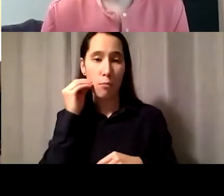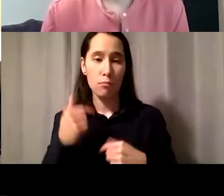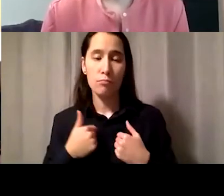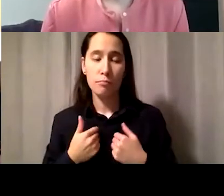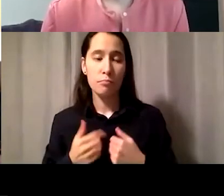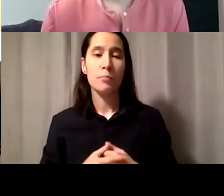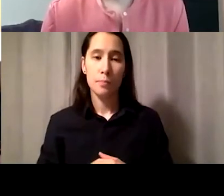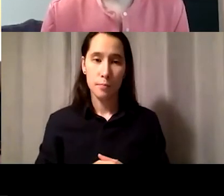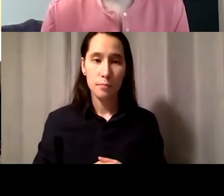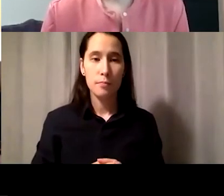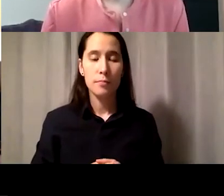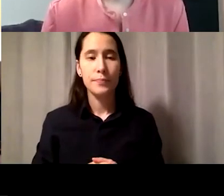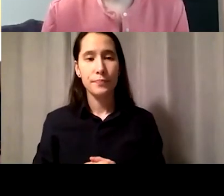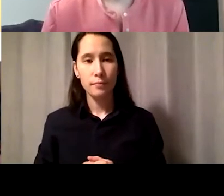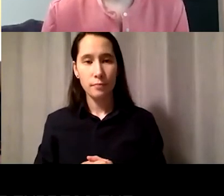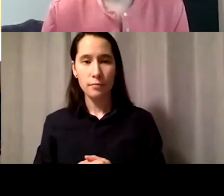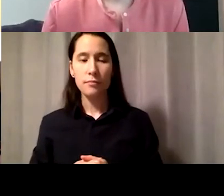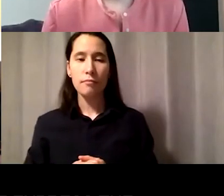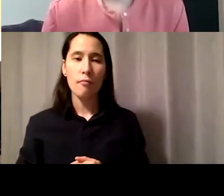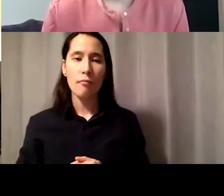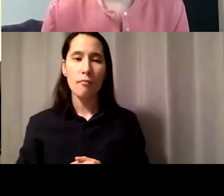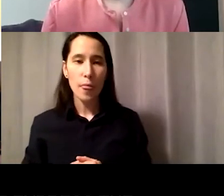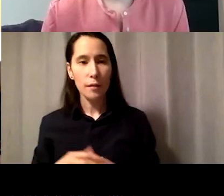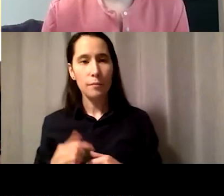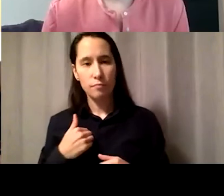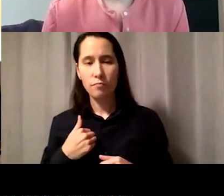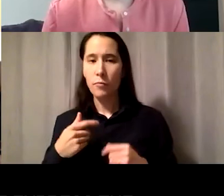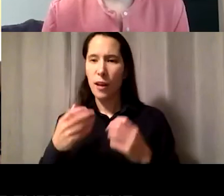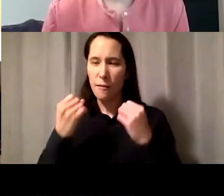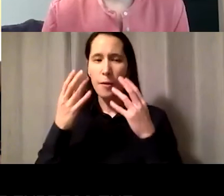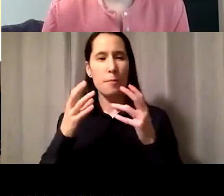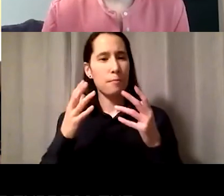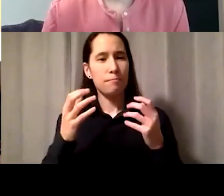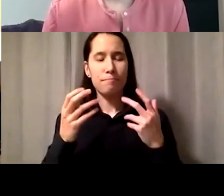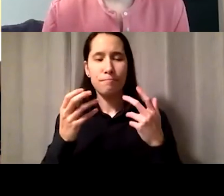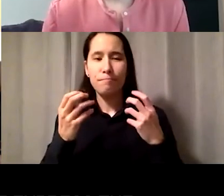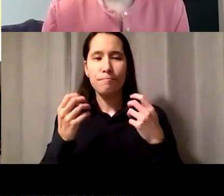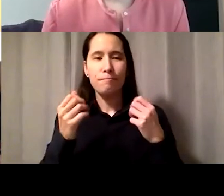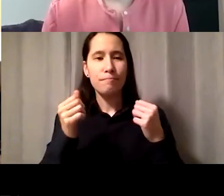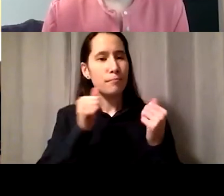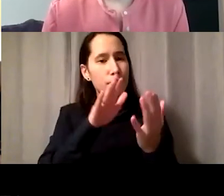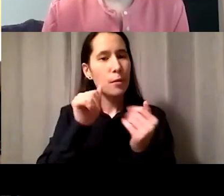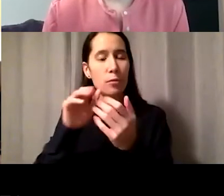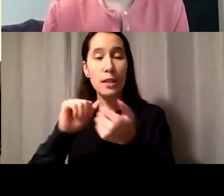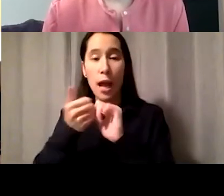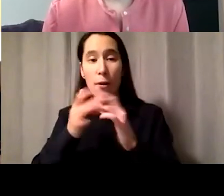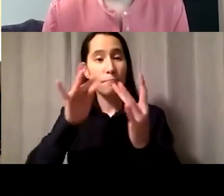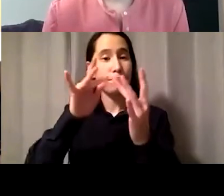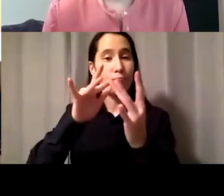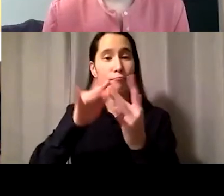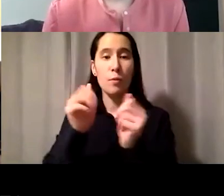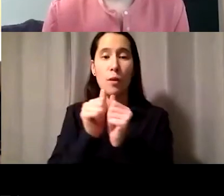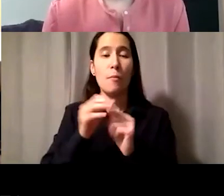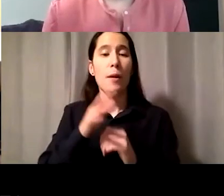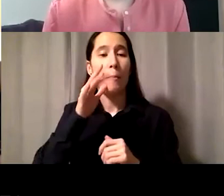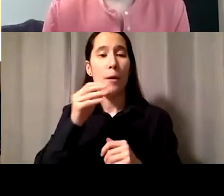I have a lot of avenues that I have found to kind of express the concerns that I have, but I wasn't really even